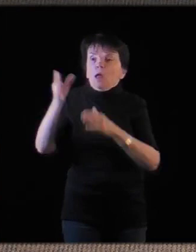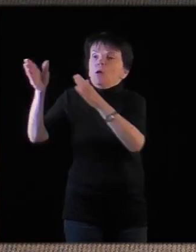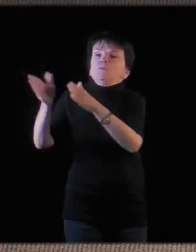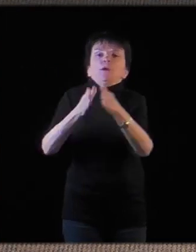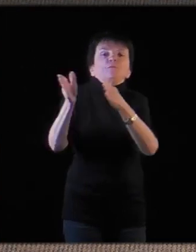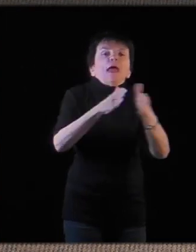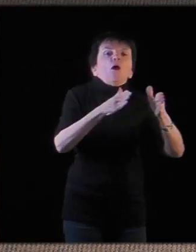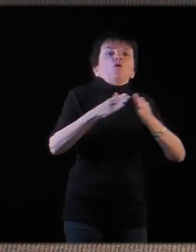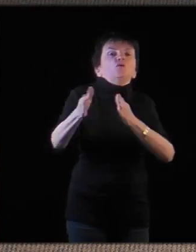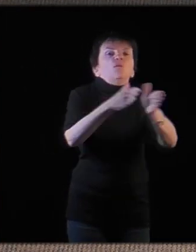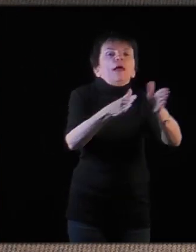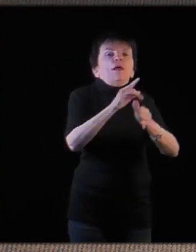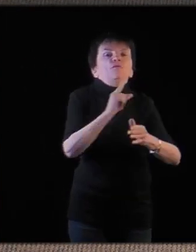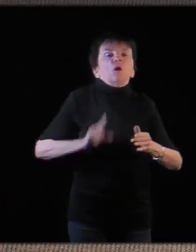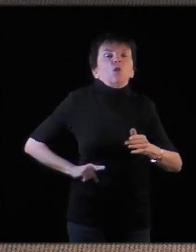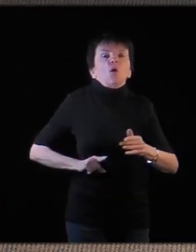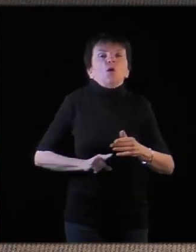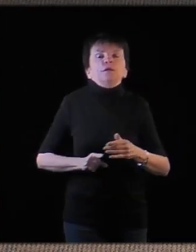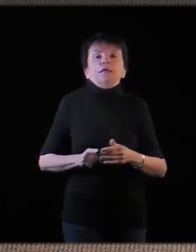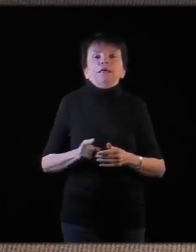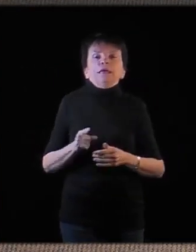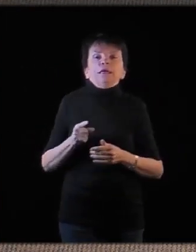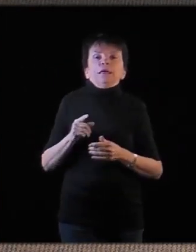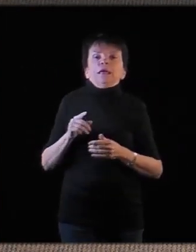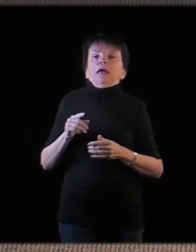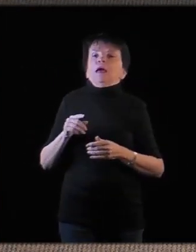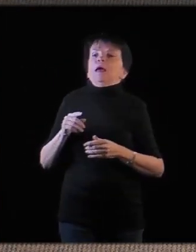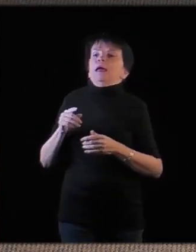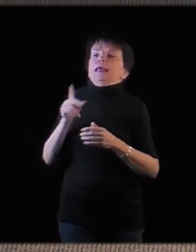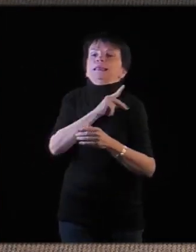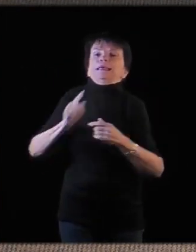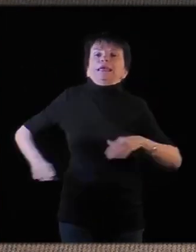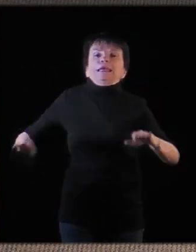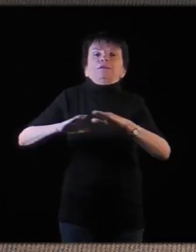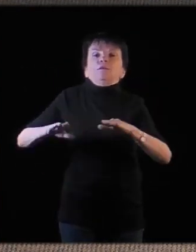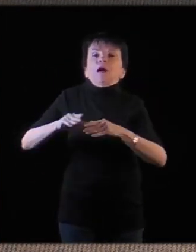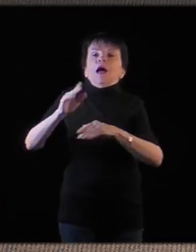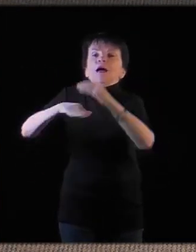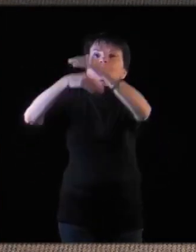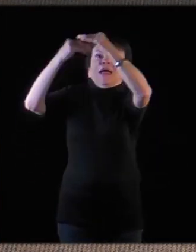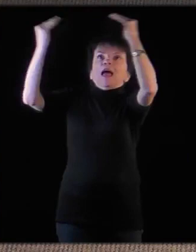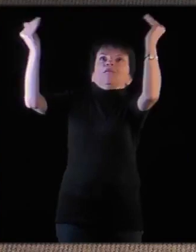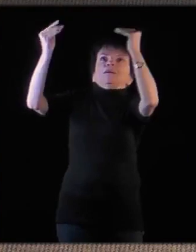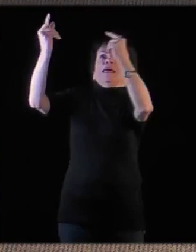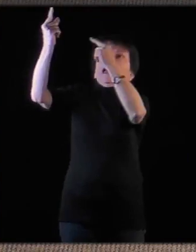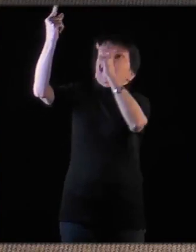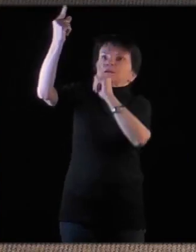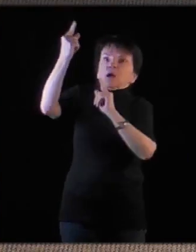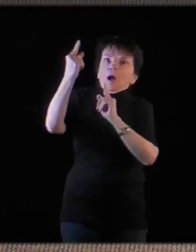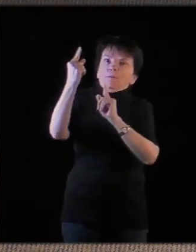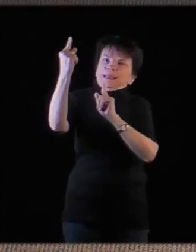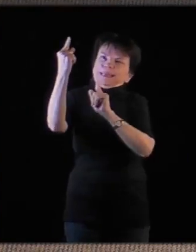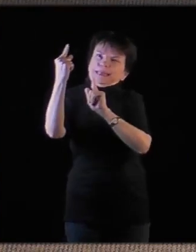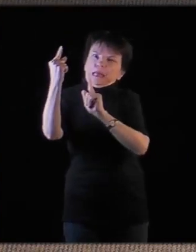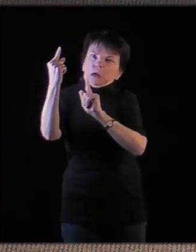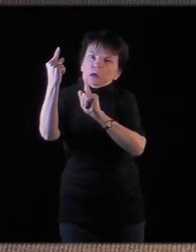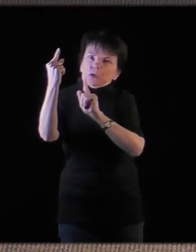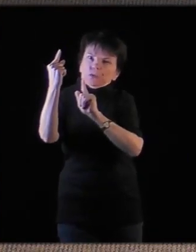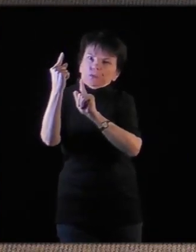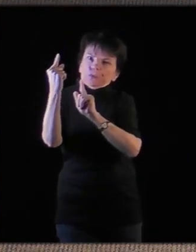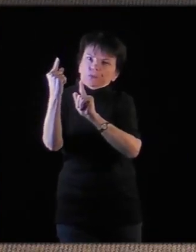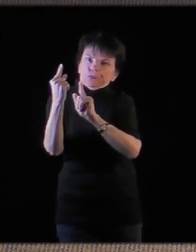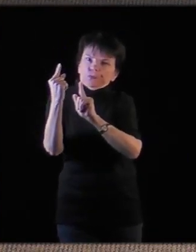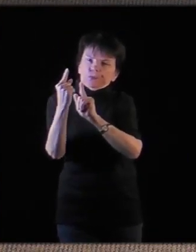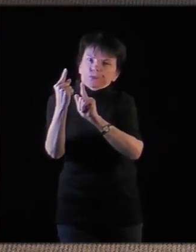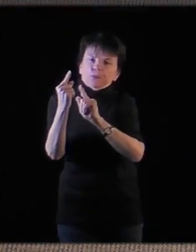preached that good news, he said, "The kingdom of heaven has come near." And Jesus, in the very next chapter in Matthew's